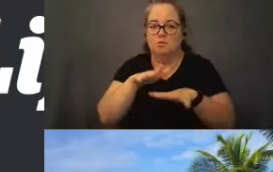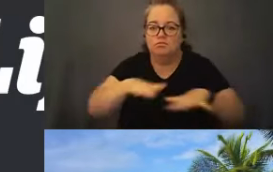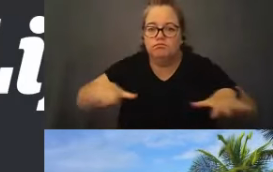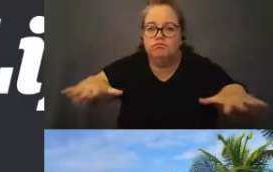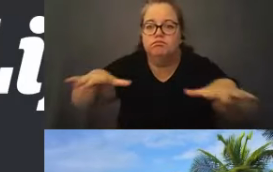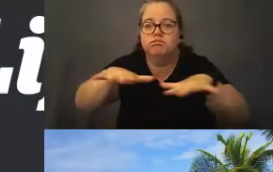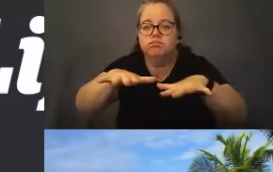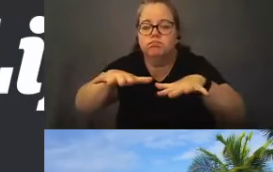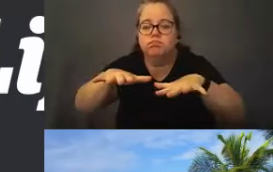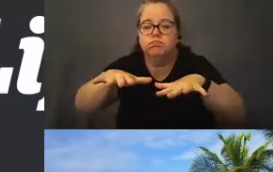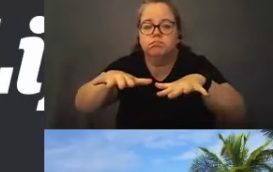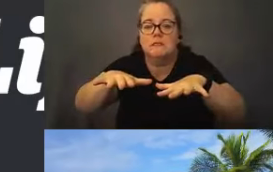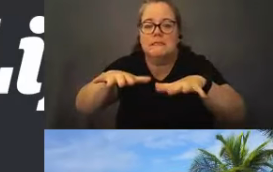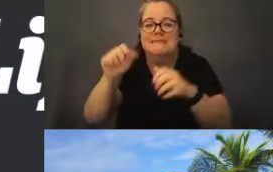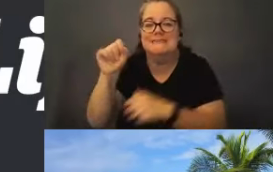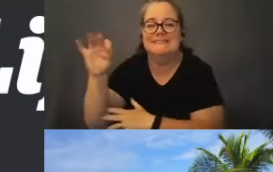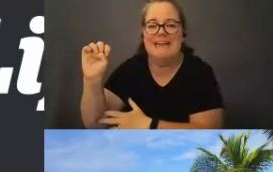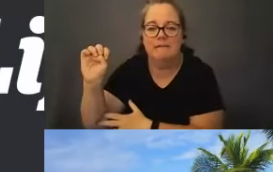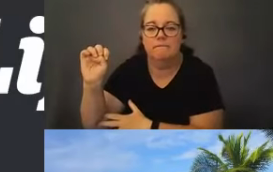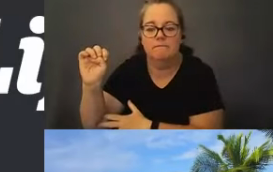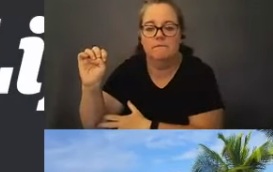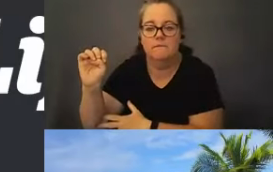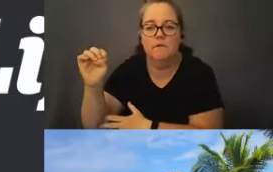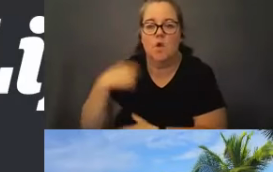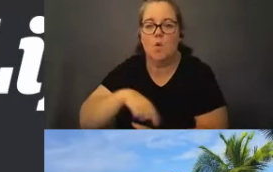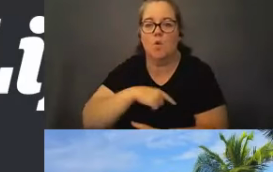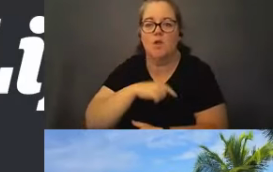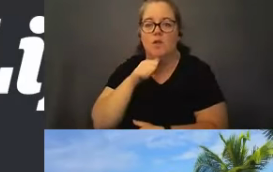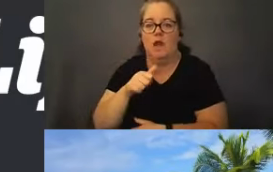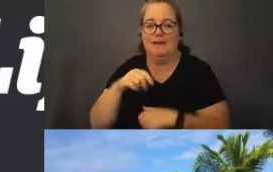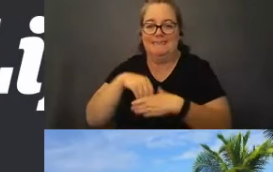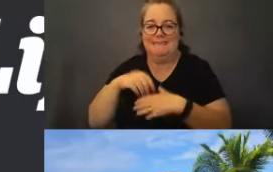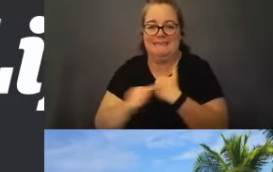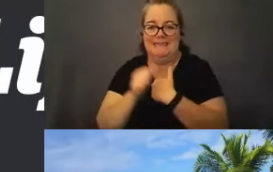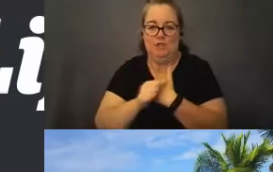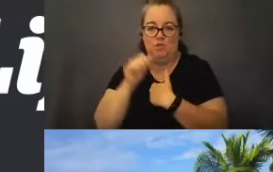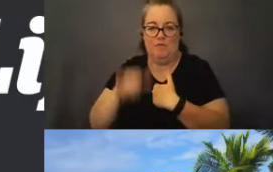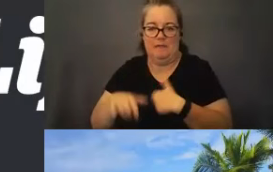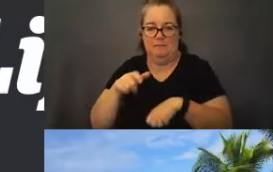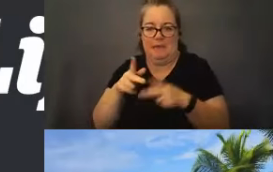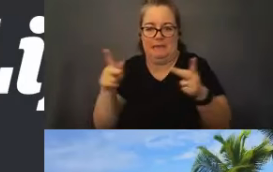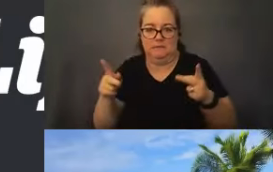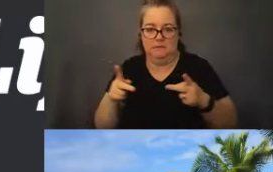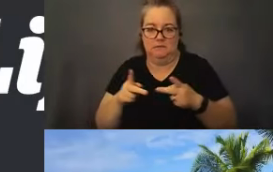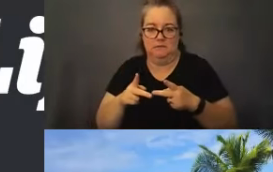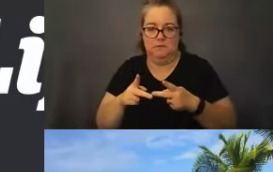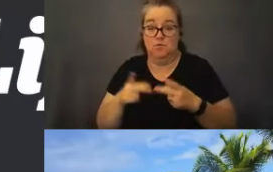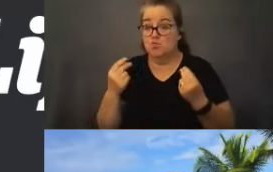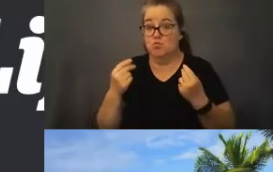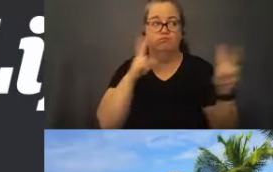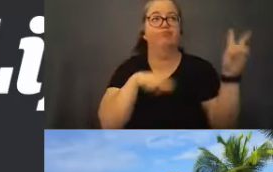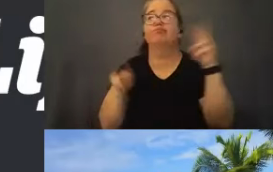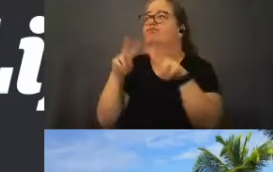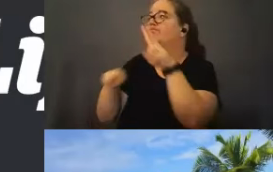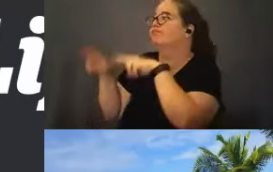safe and that we don't become a victim in this scene. So you're going to look around